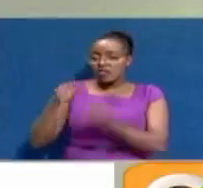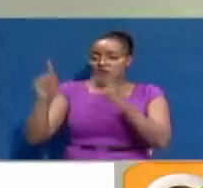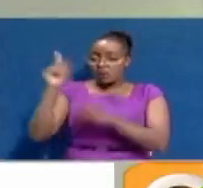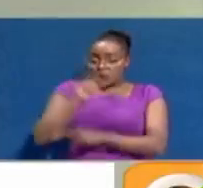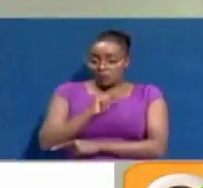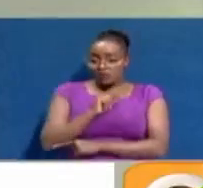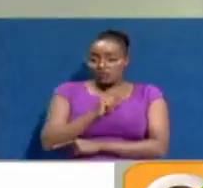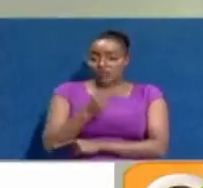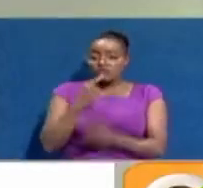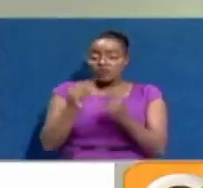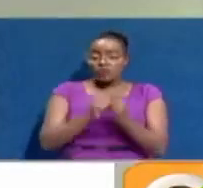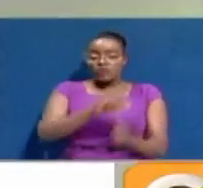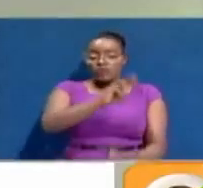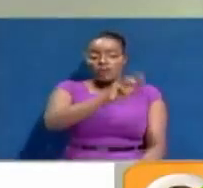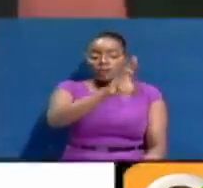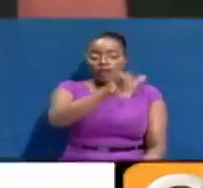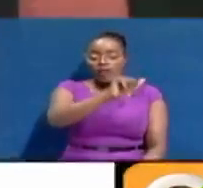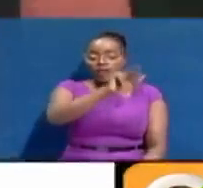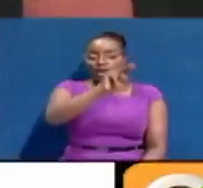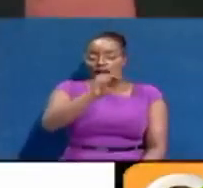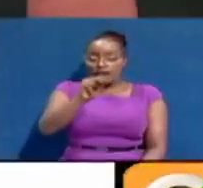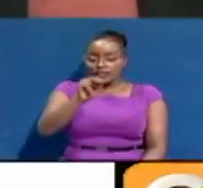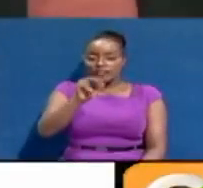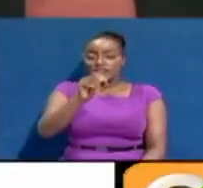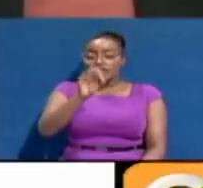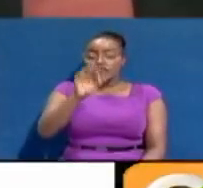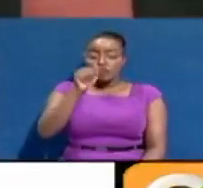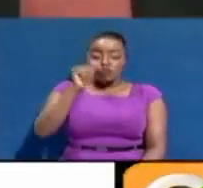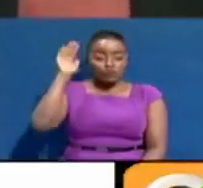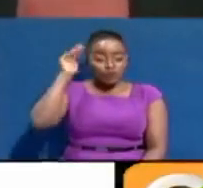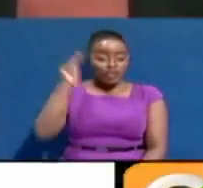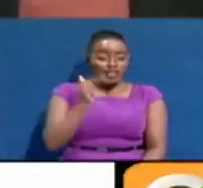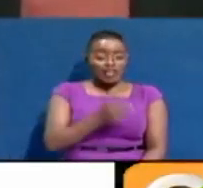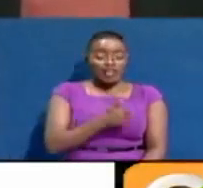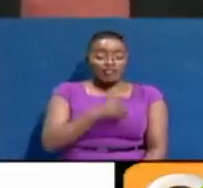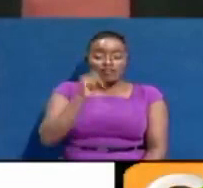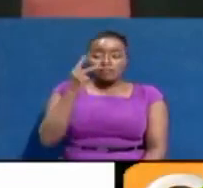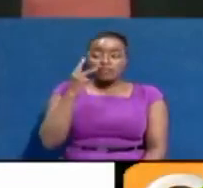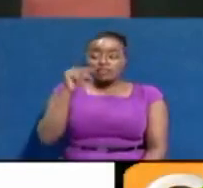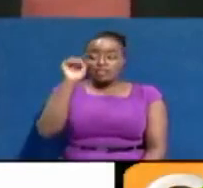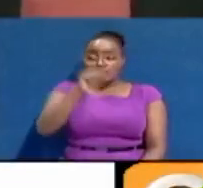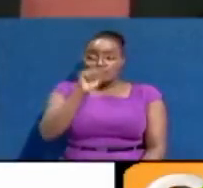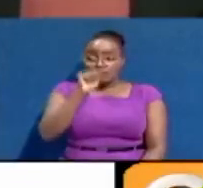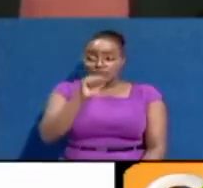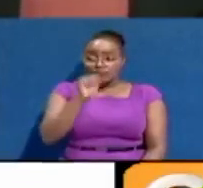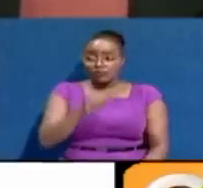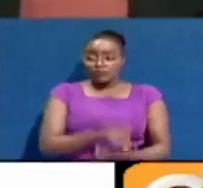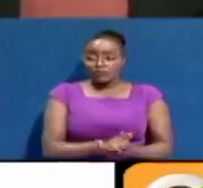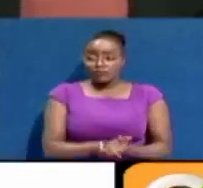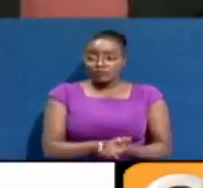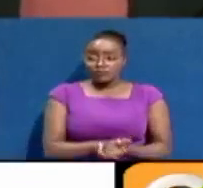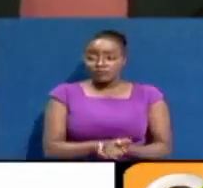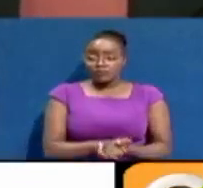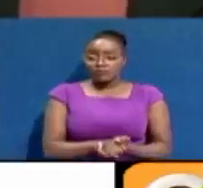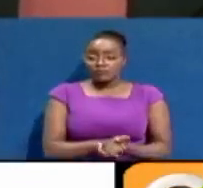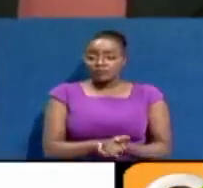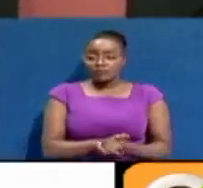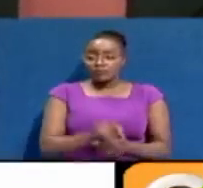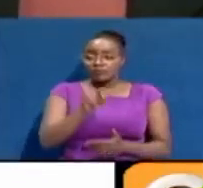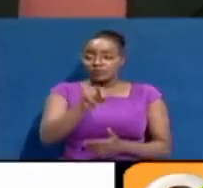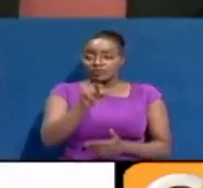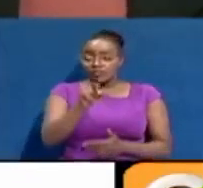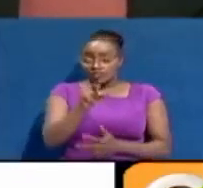Yeah, and we can speak now to Marianne. Marianne Nyambura, if you can hear us. Yes, I can see you. So has